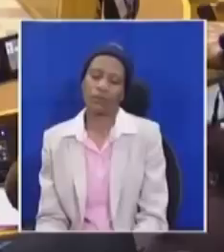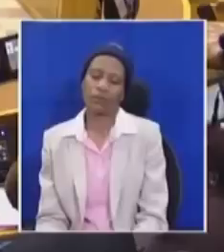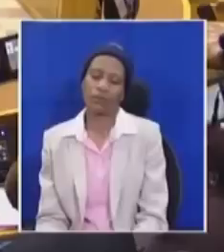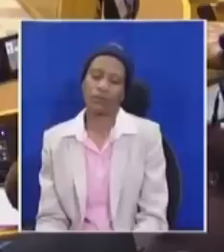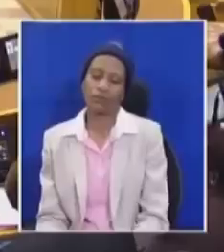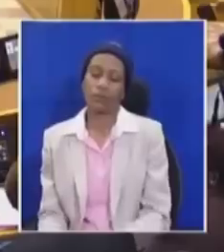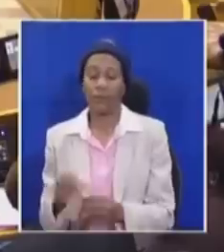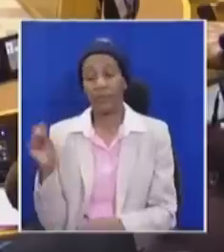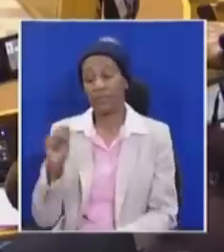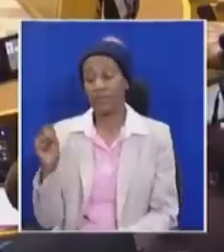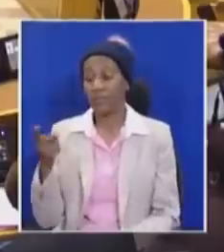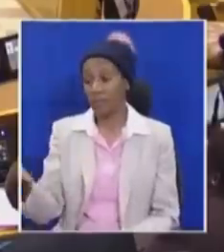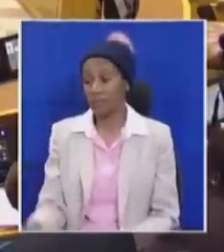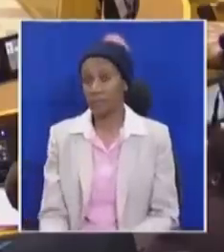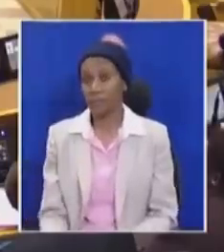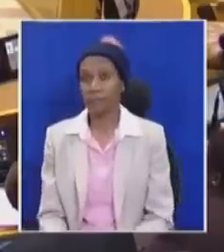Honourable Steenhuisen.